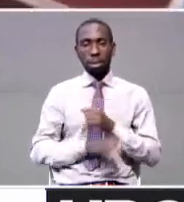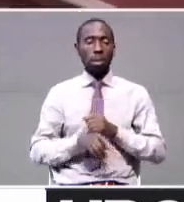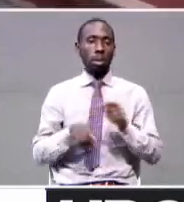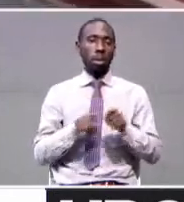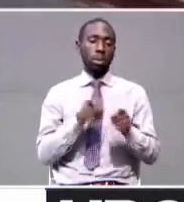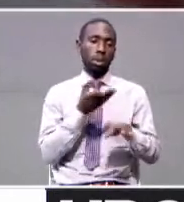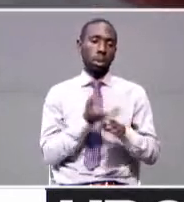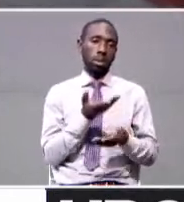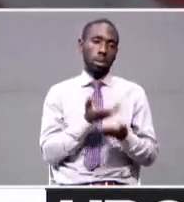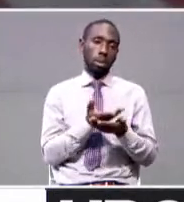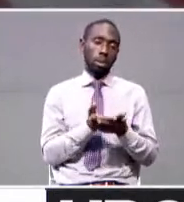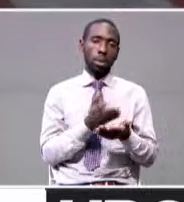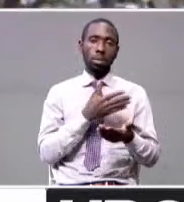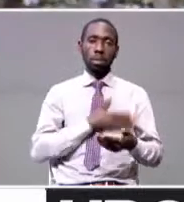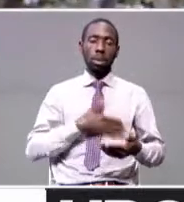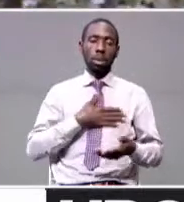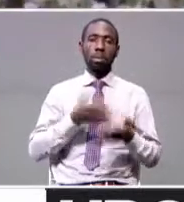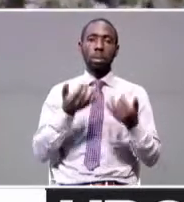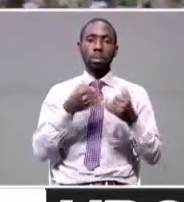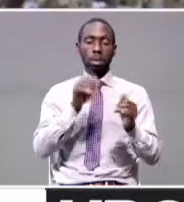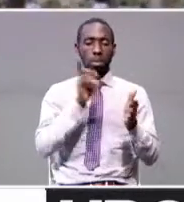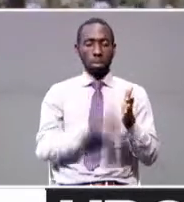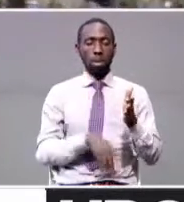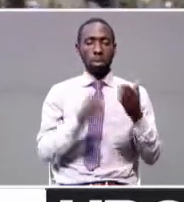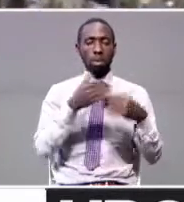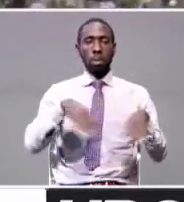abavubi okubiteeka mu nkola.